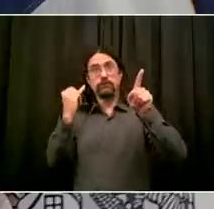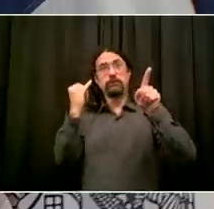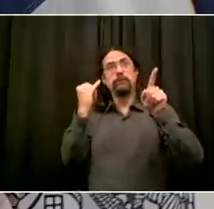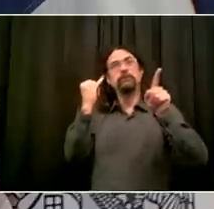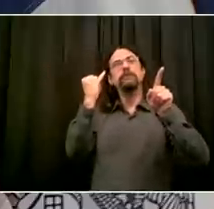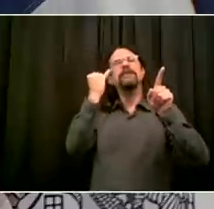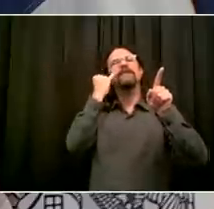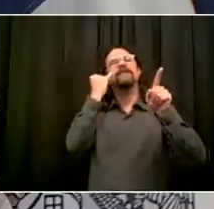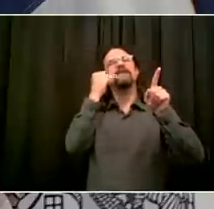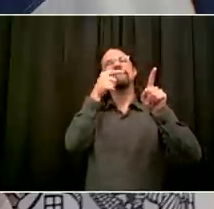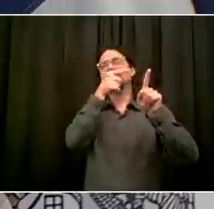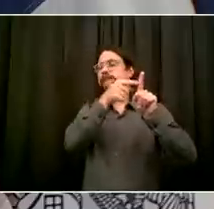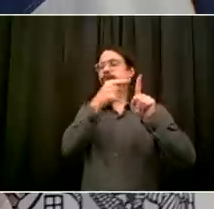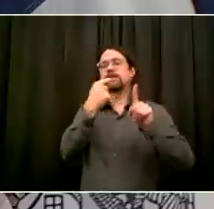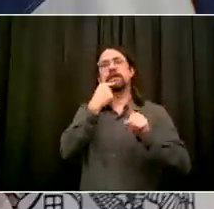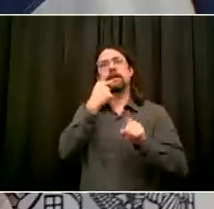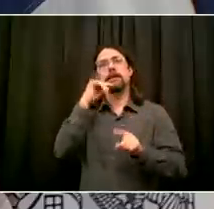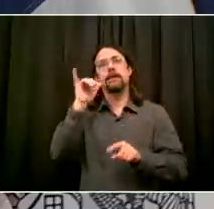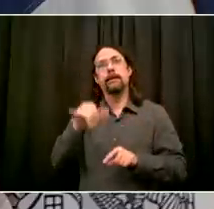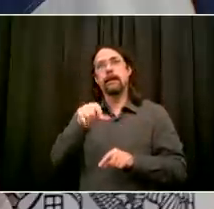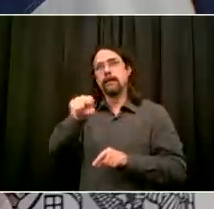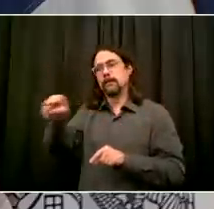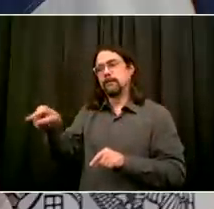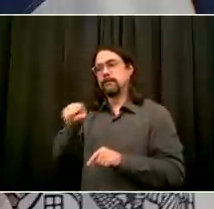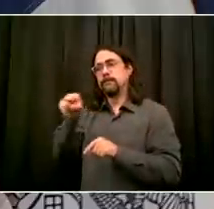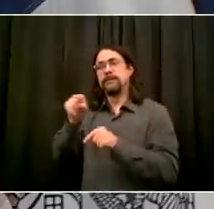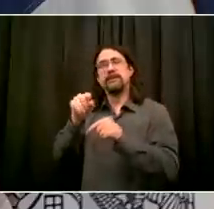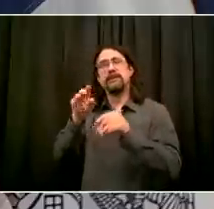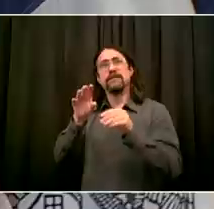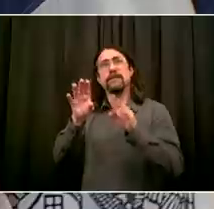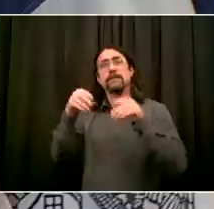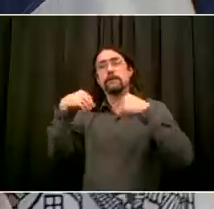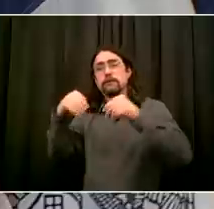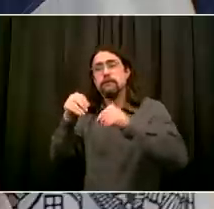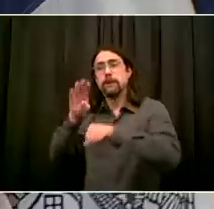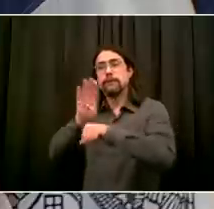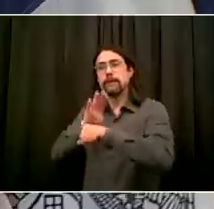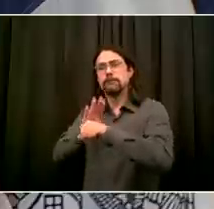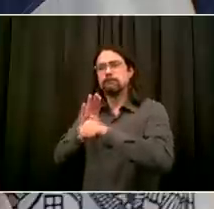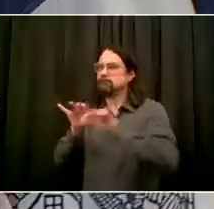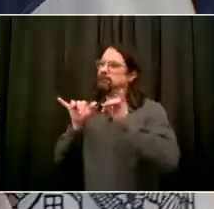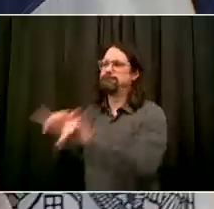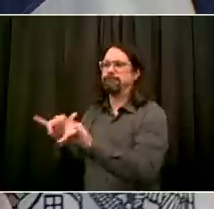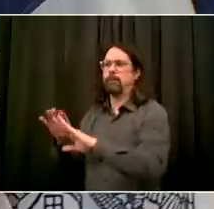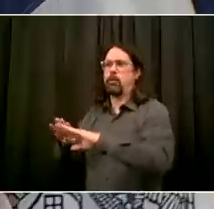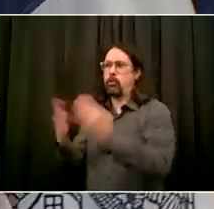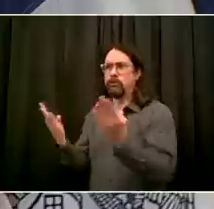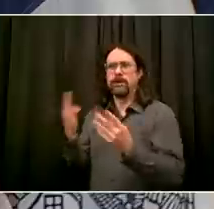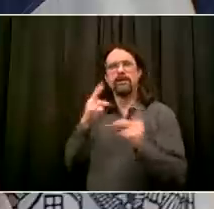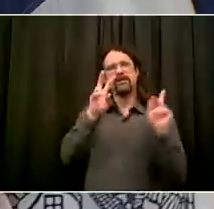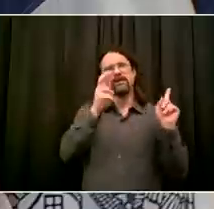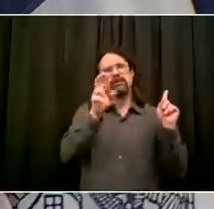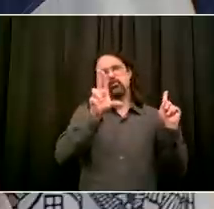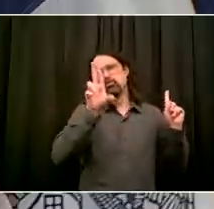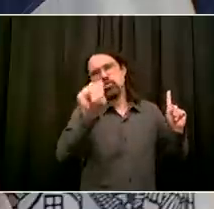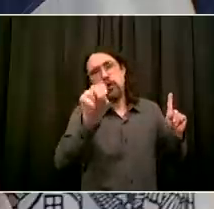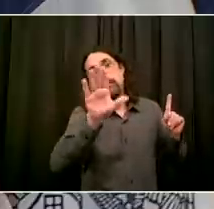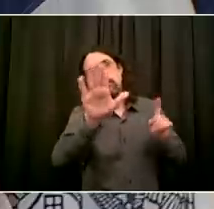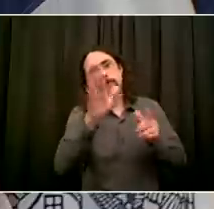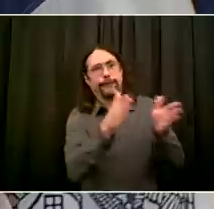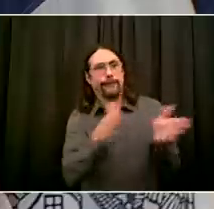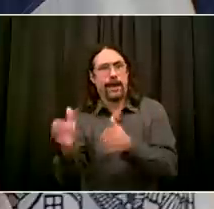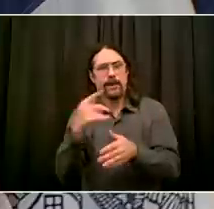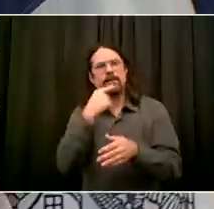going to be clear again. I don't know how many times I said on Sunday, pending the state's approval, and I said it again yesterday. I also said we would